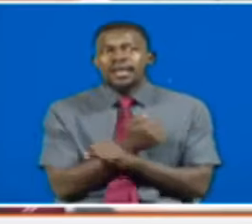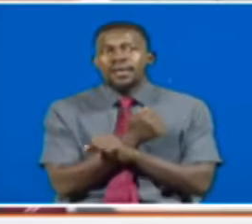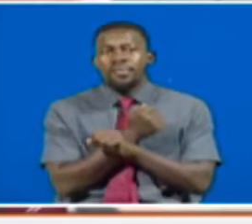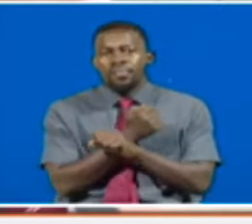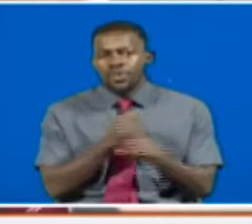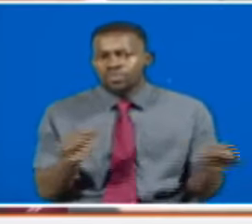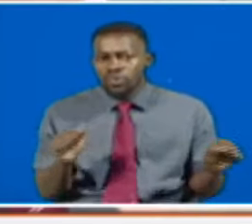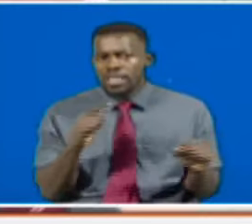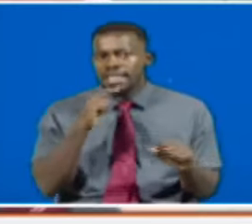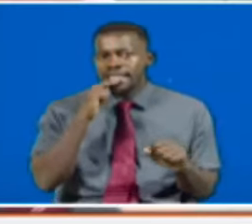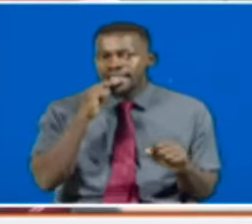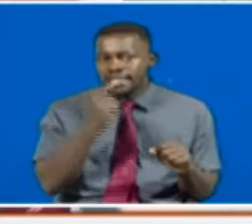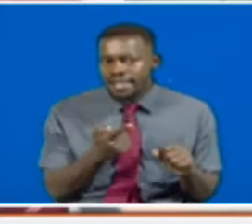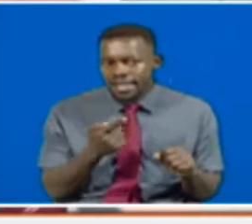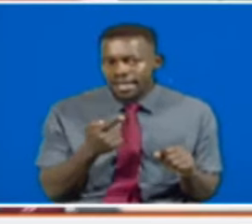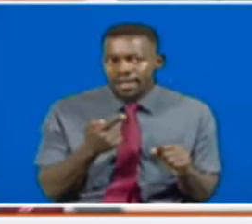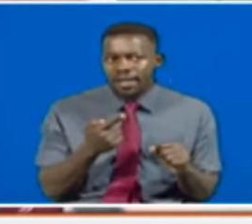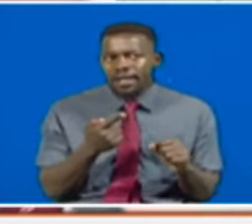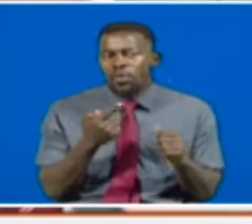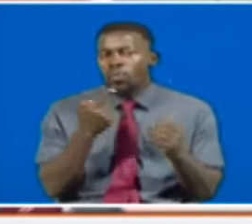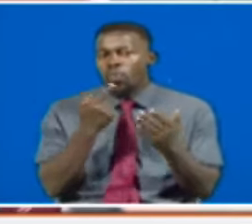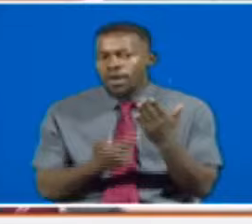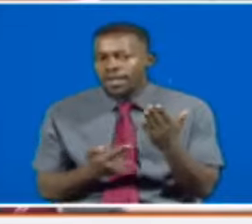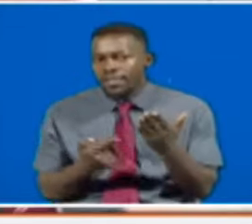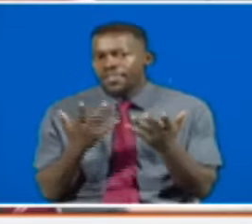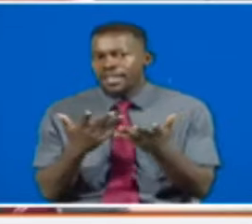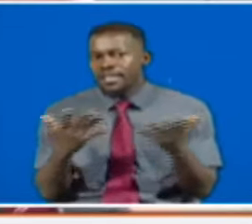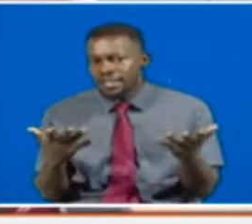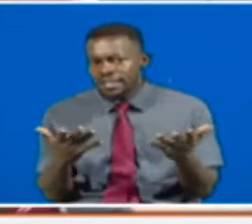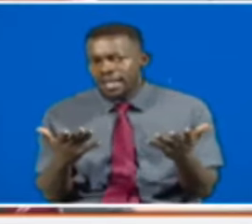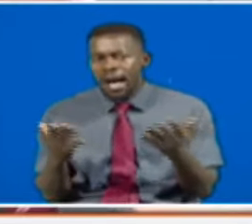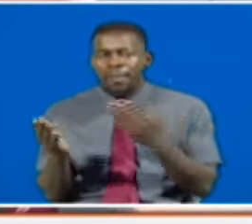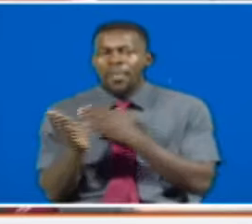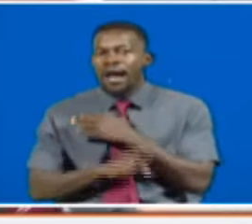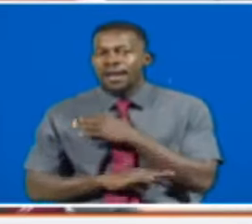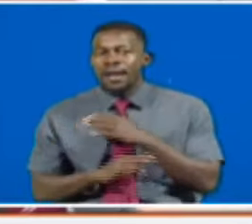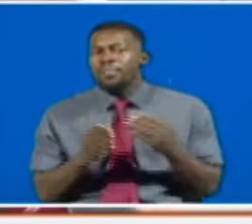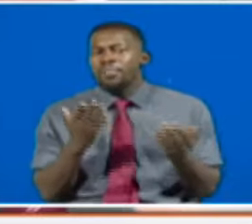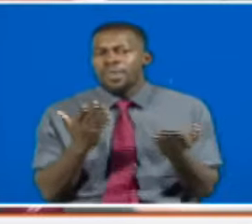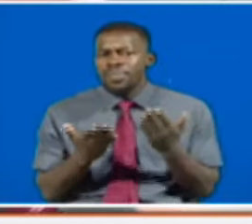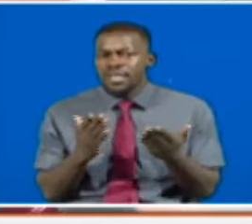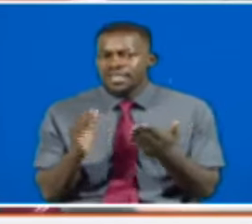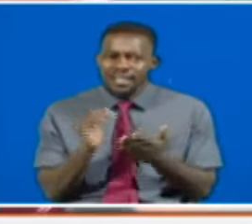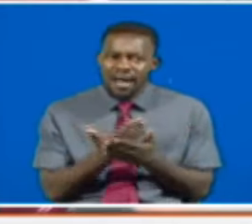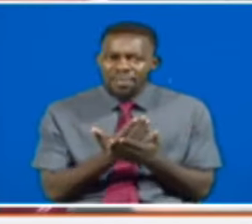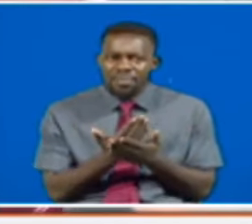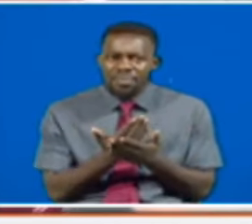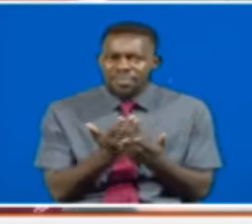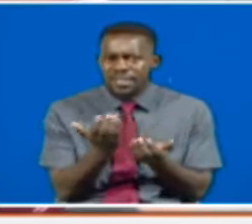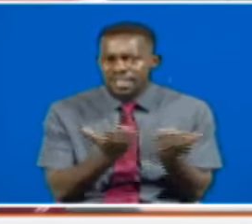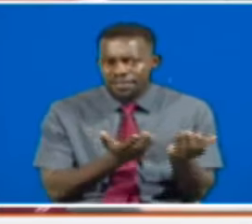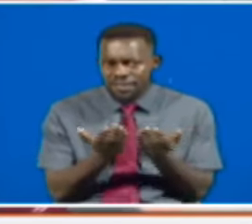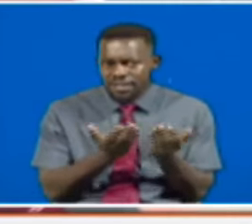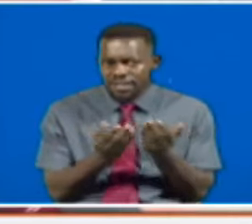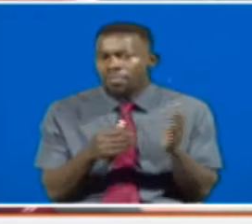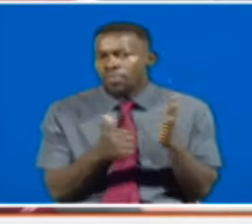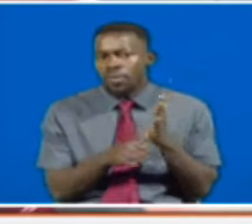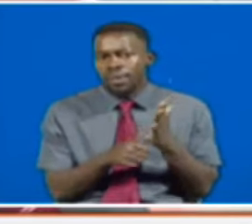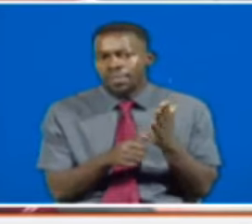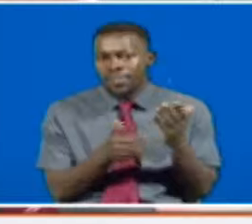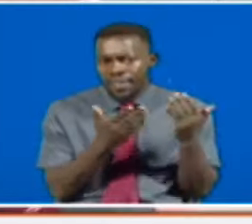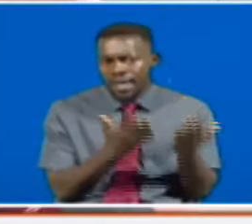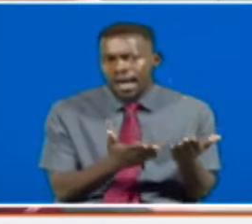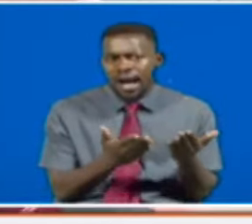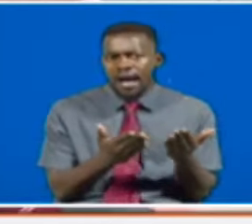we cannot go saying everything is a mess. No, there is nothing. Could be some few sorties have had an issue. And